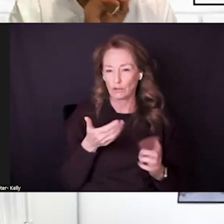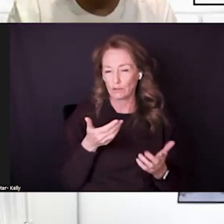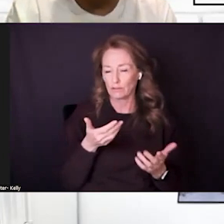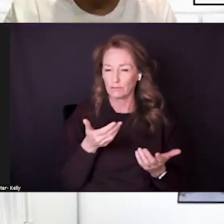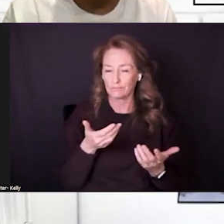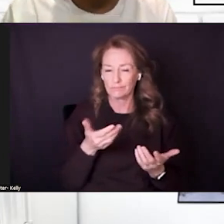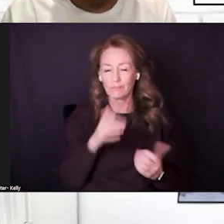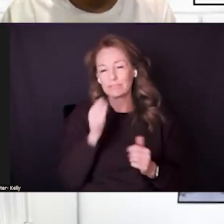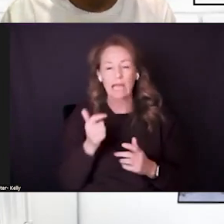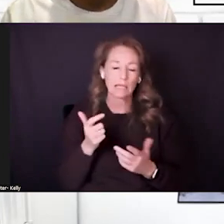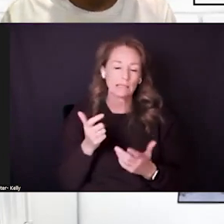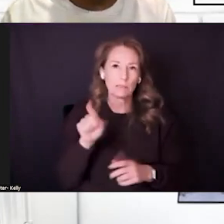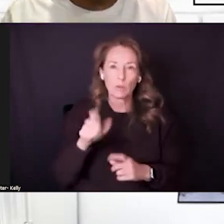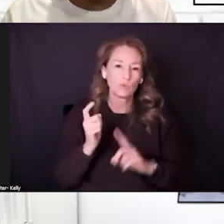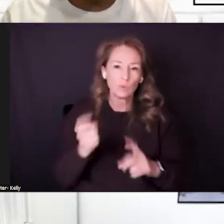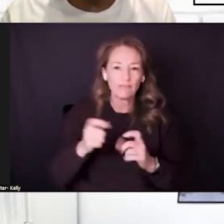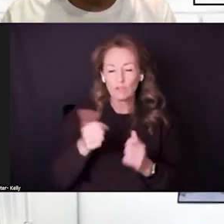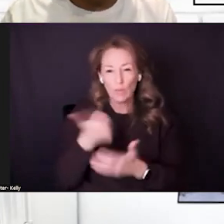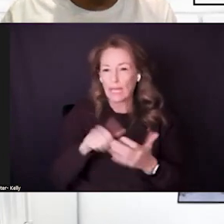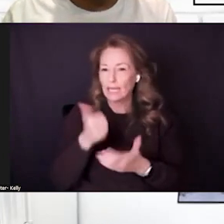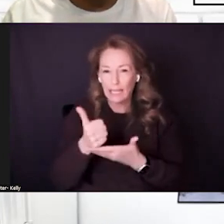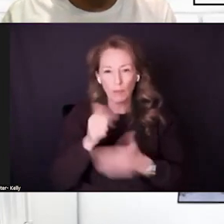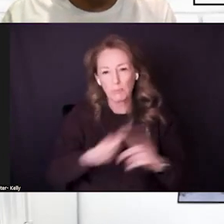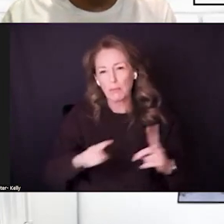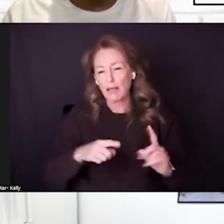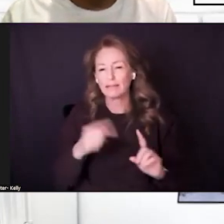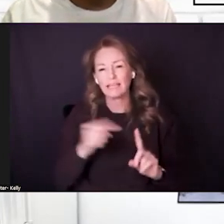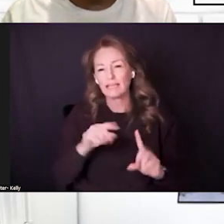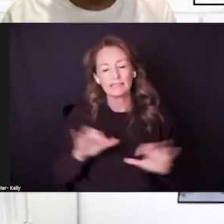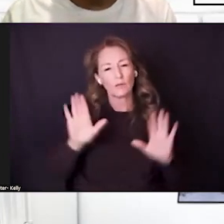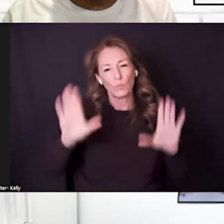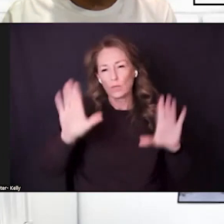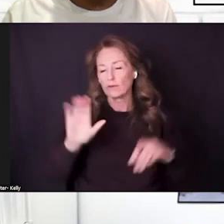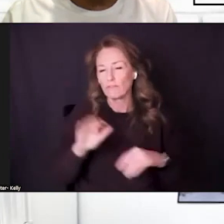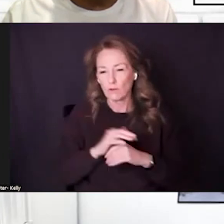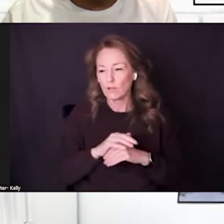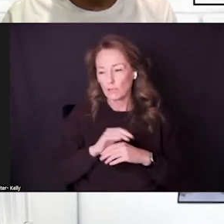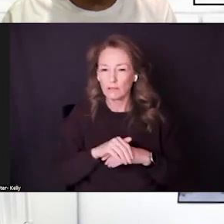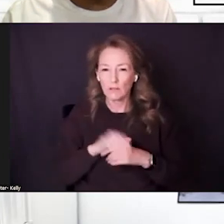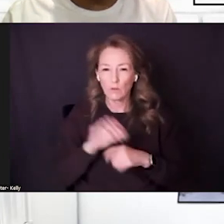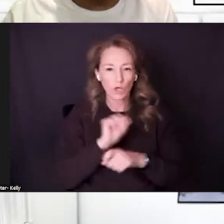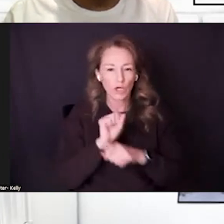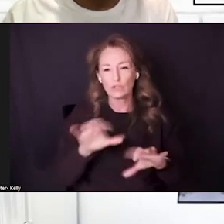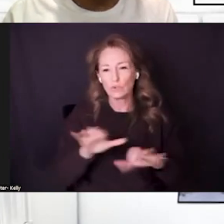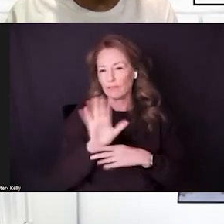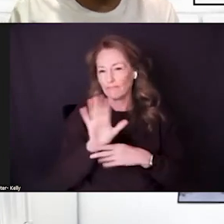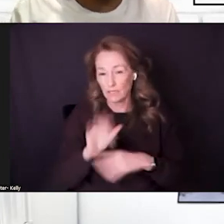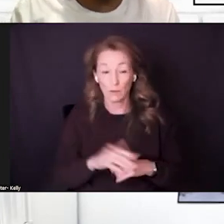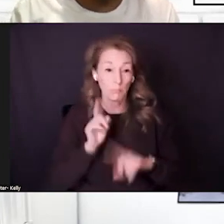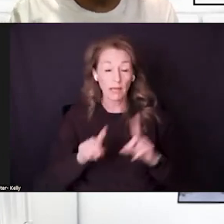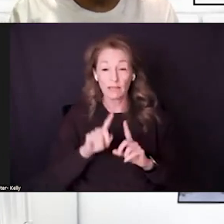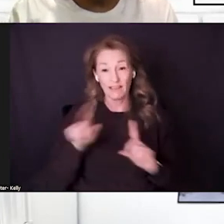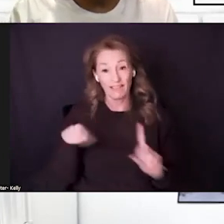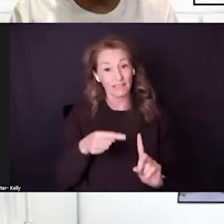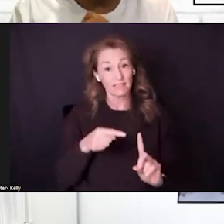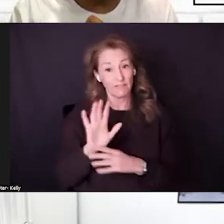in terms of doing this filming. So the question that we have for you, Brenda, is in this particular video, which